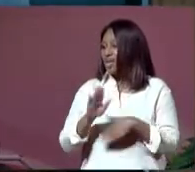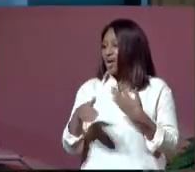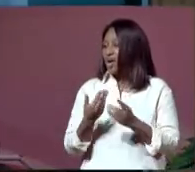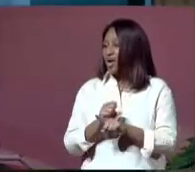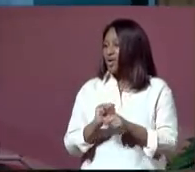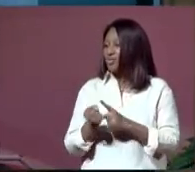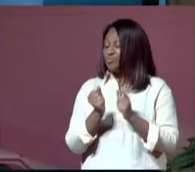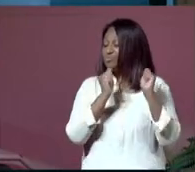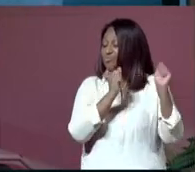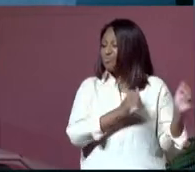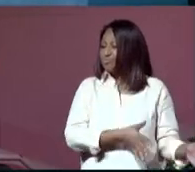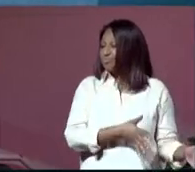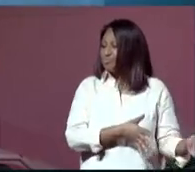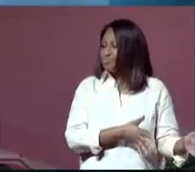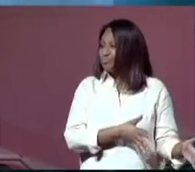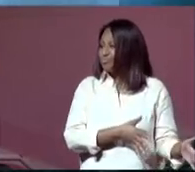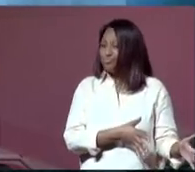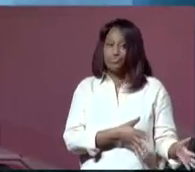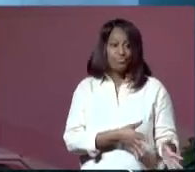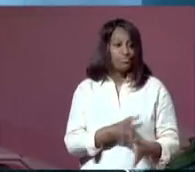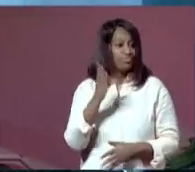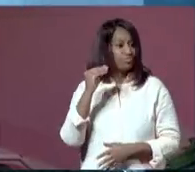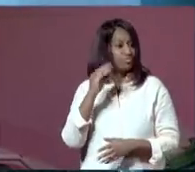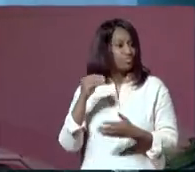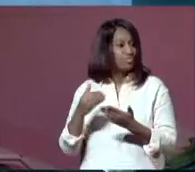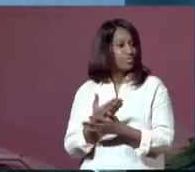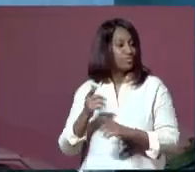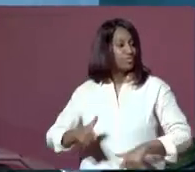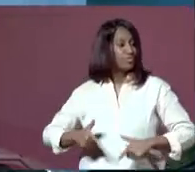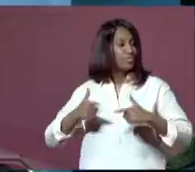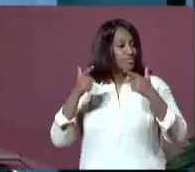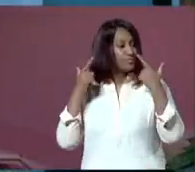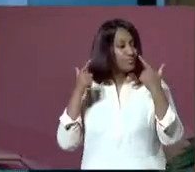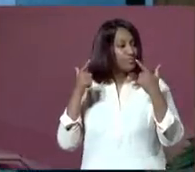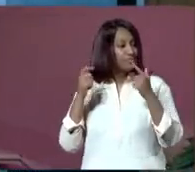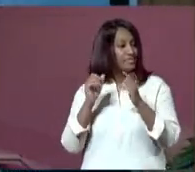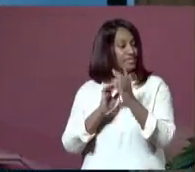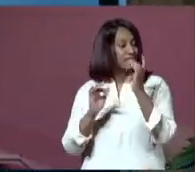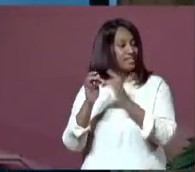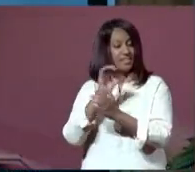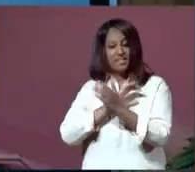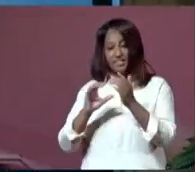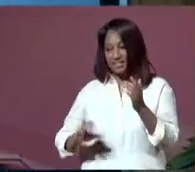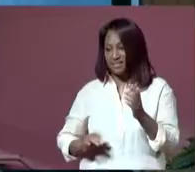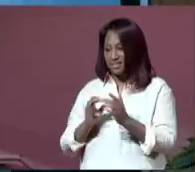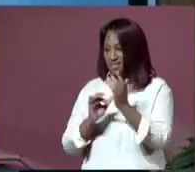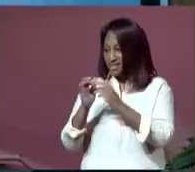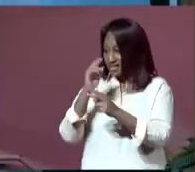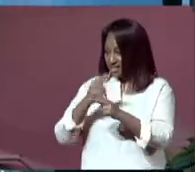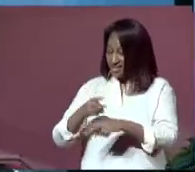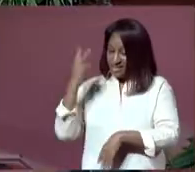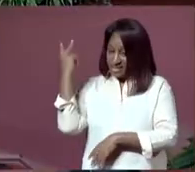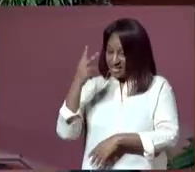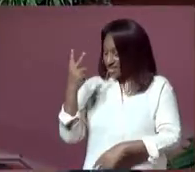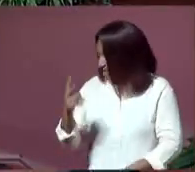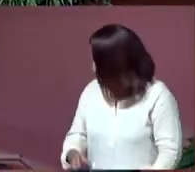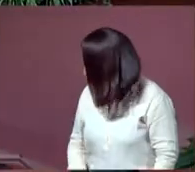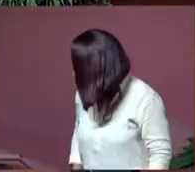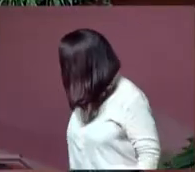head, drop it, leave it, and experience God's possibility. In Jesus' name, peace.